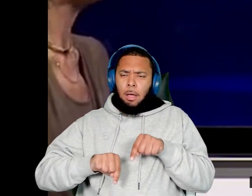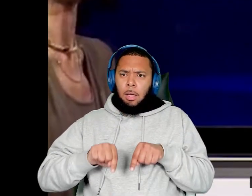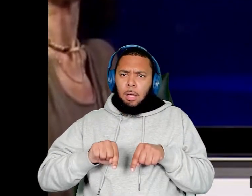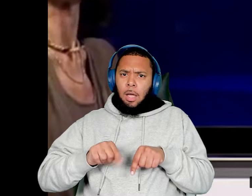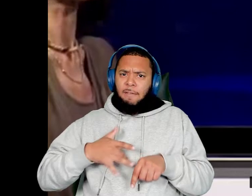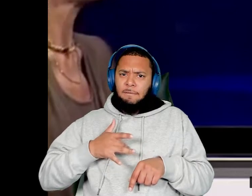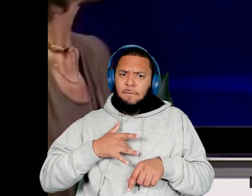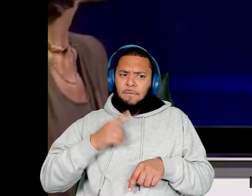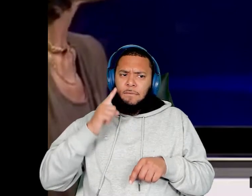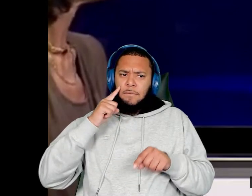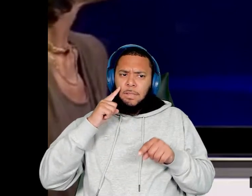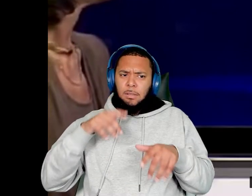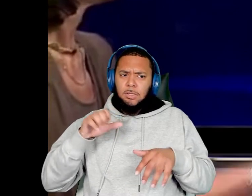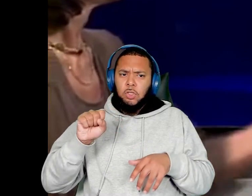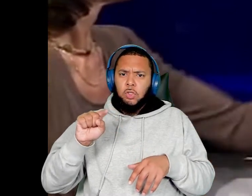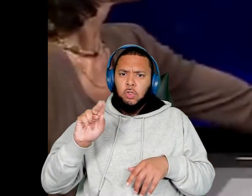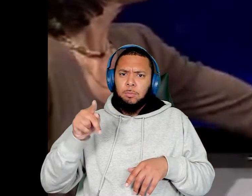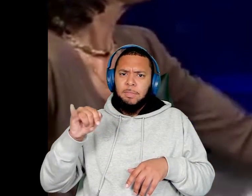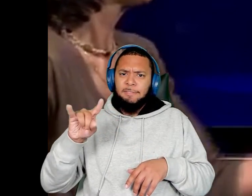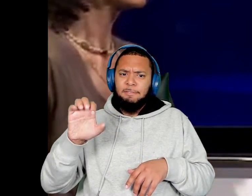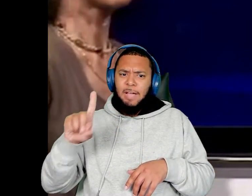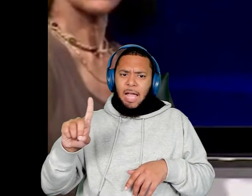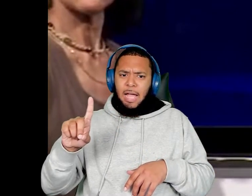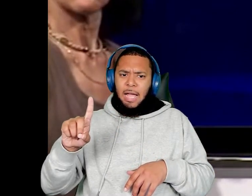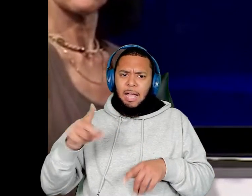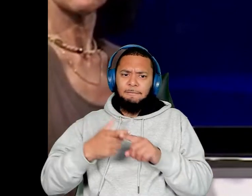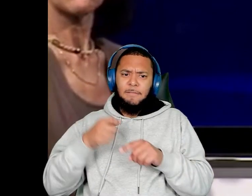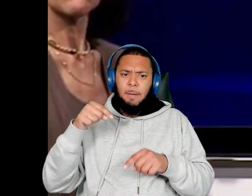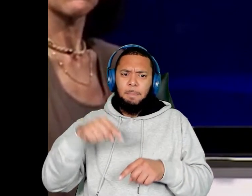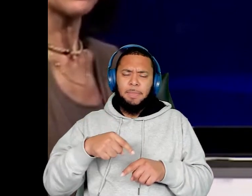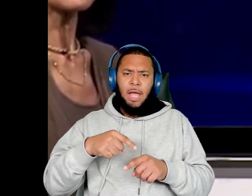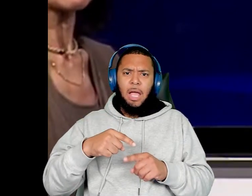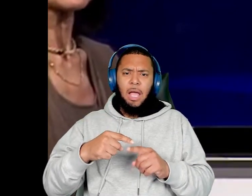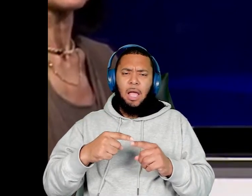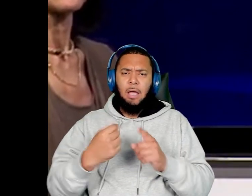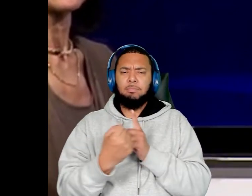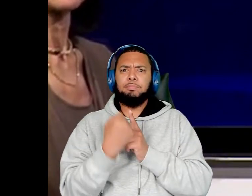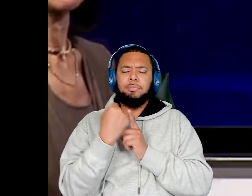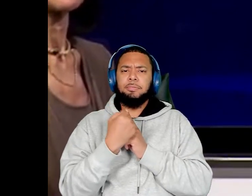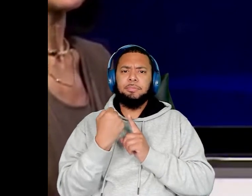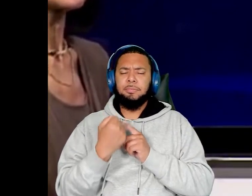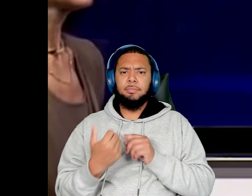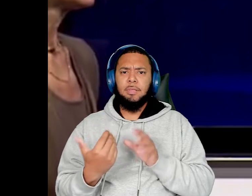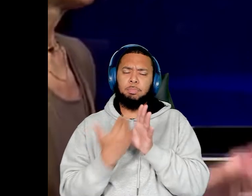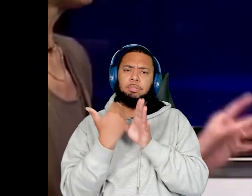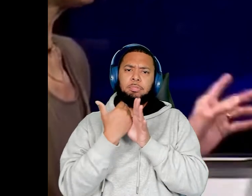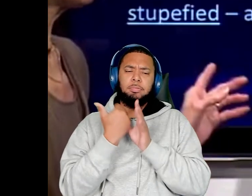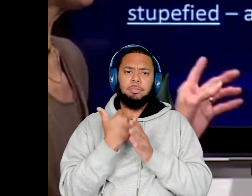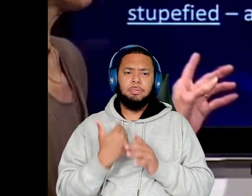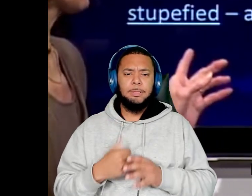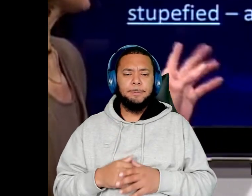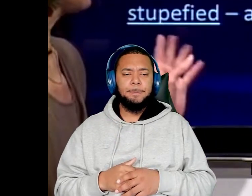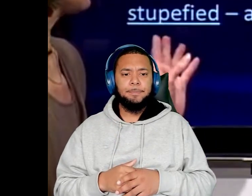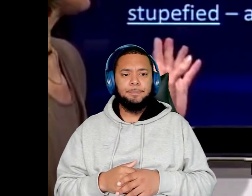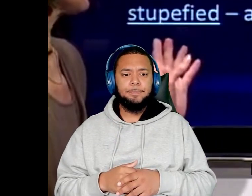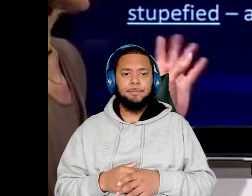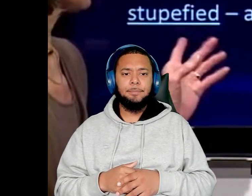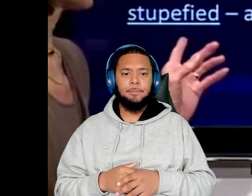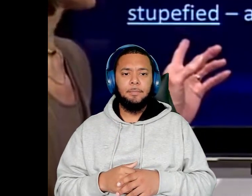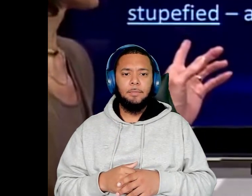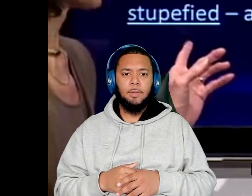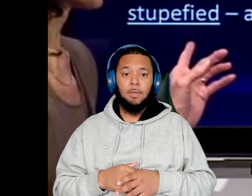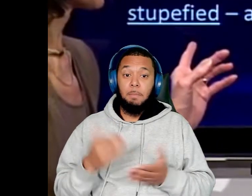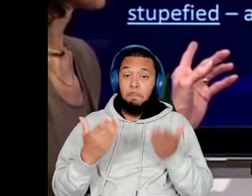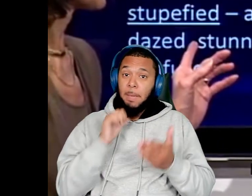this frantic assault. Stupefied might be a word you don't quite recognize at first, but let's see if we can break it